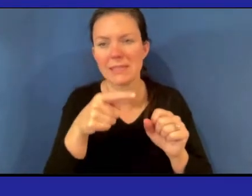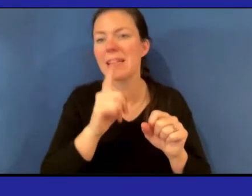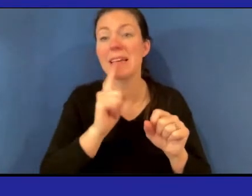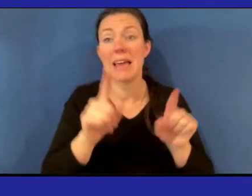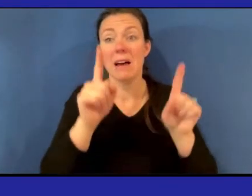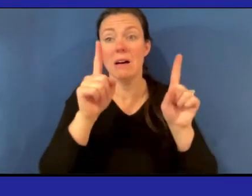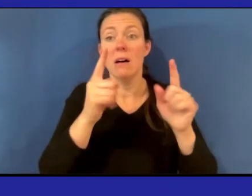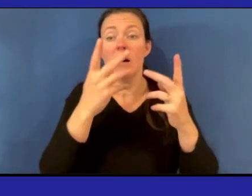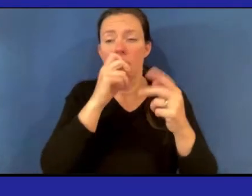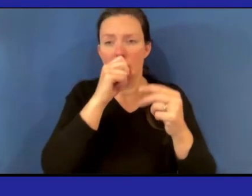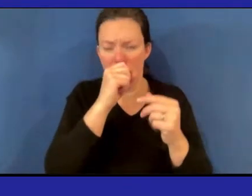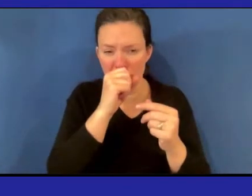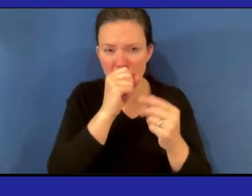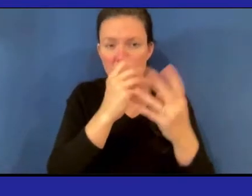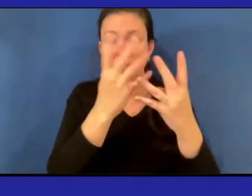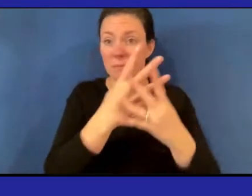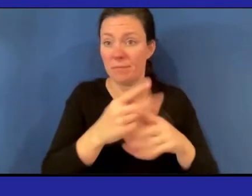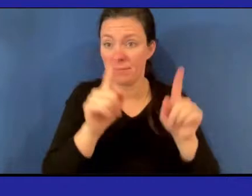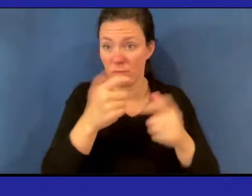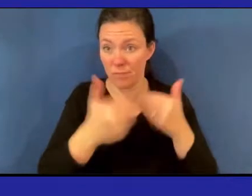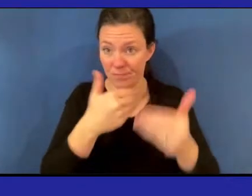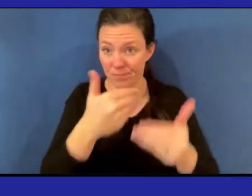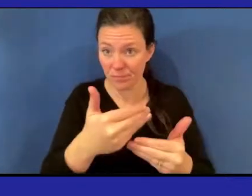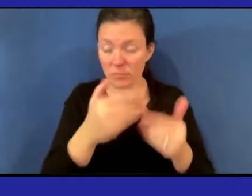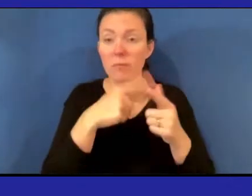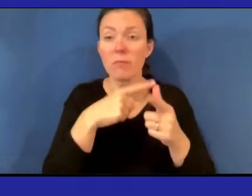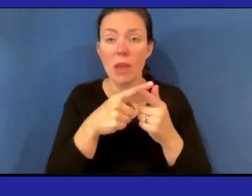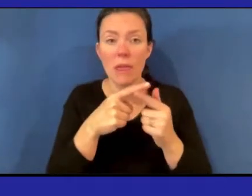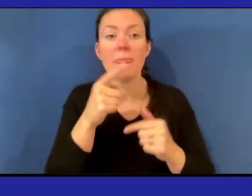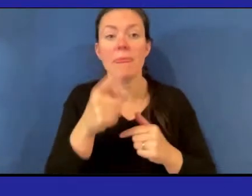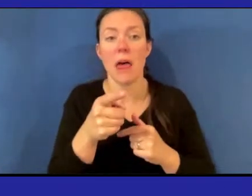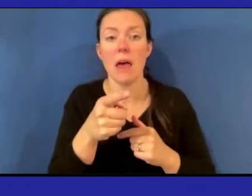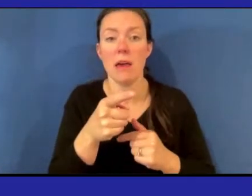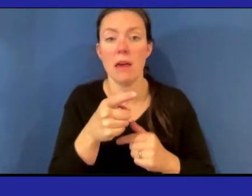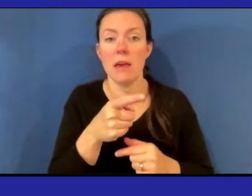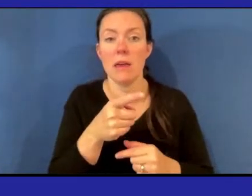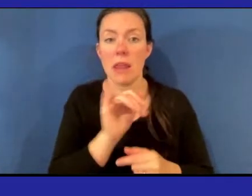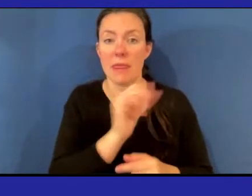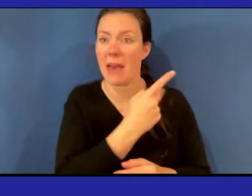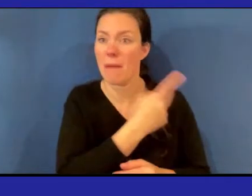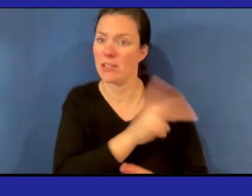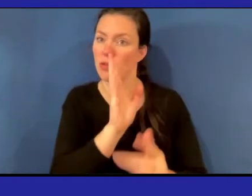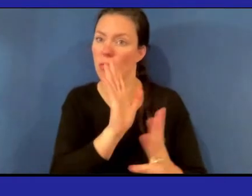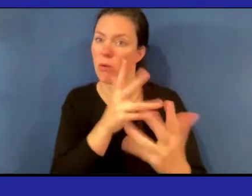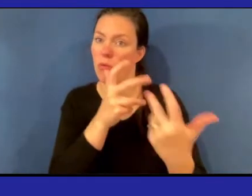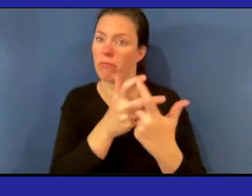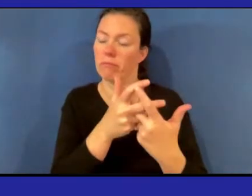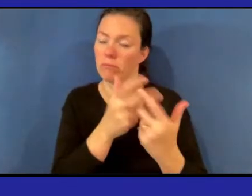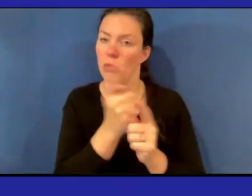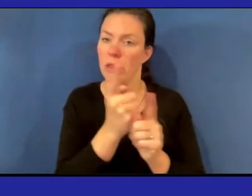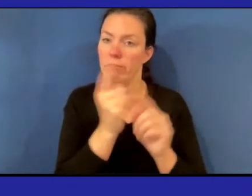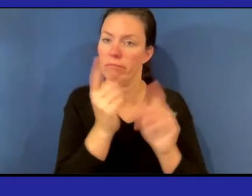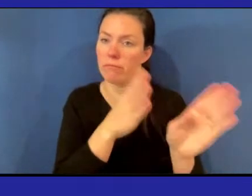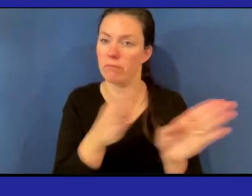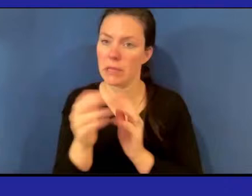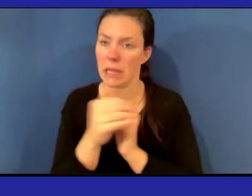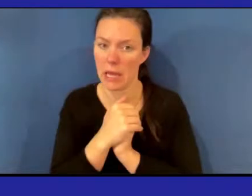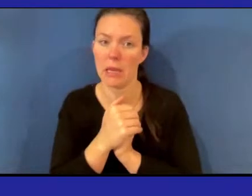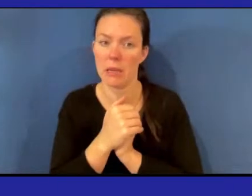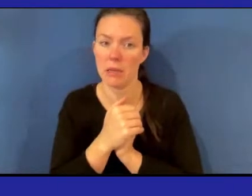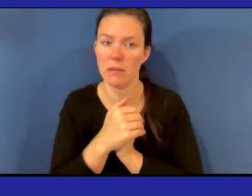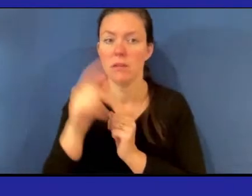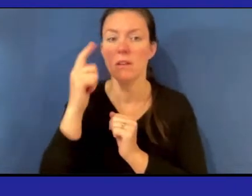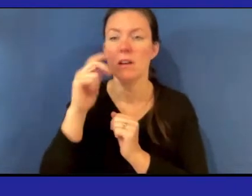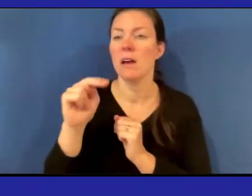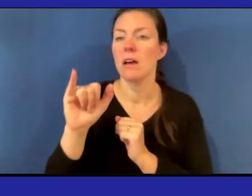the appropriate avenue for the individual patient is how they are directed. I mean, the goal is still Remember, to NYC yeah. Care is